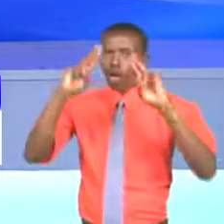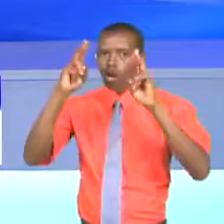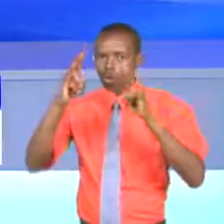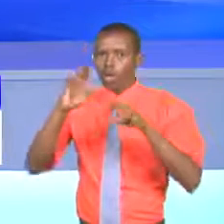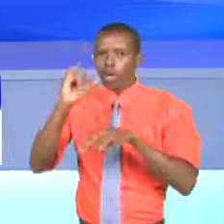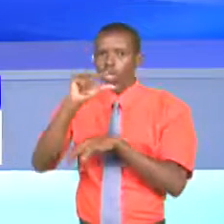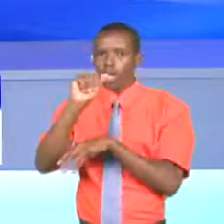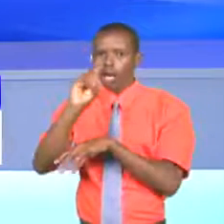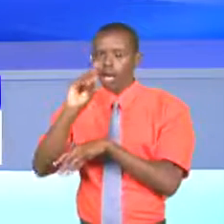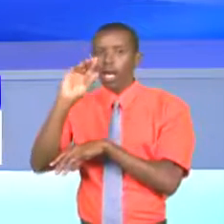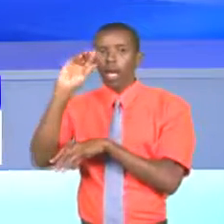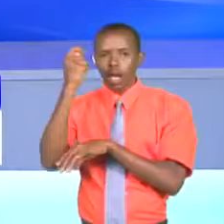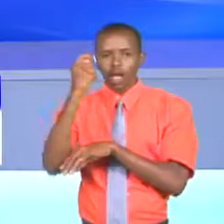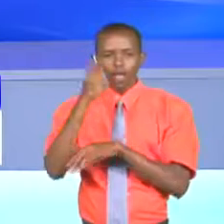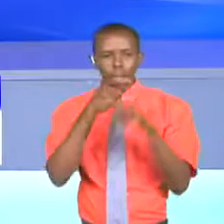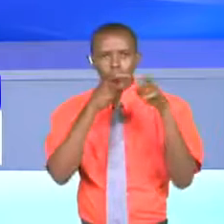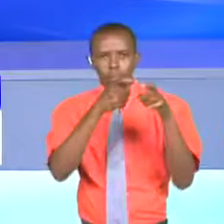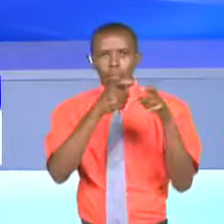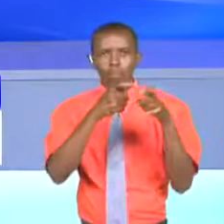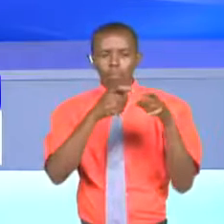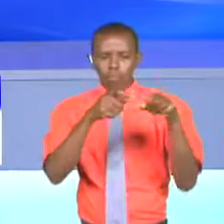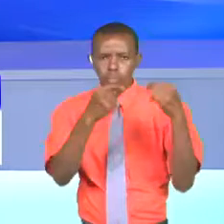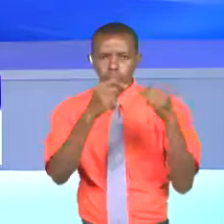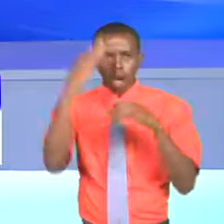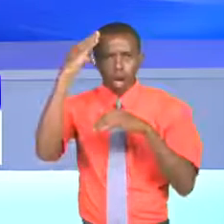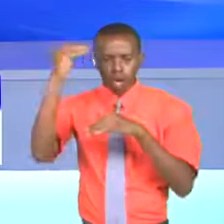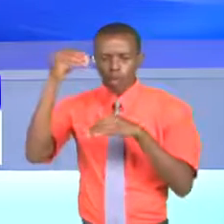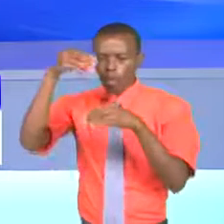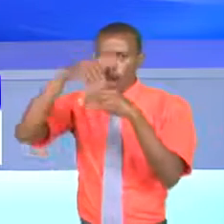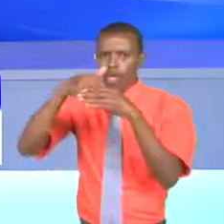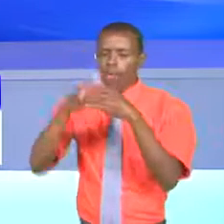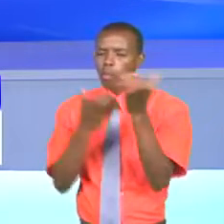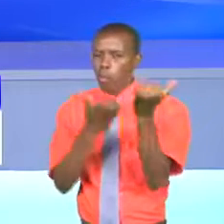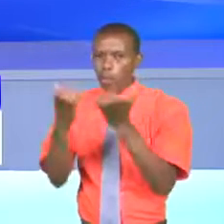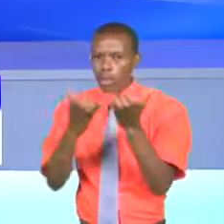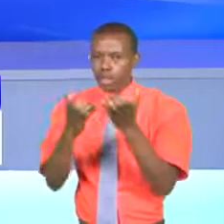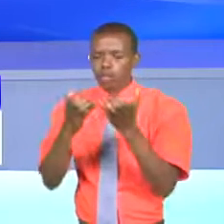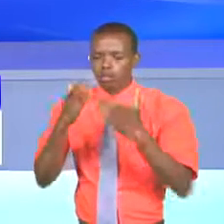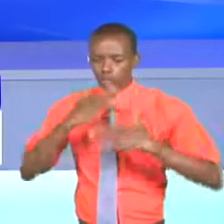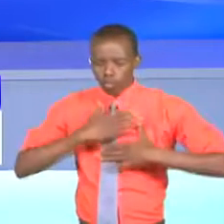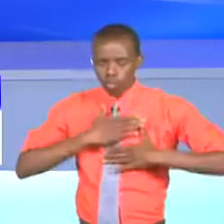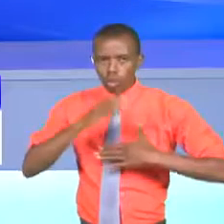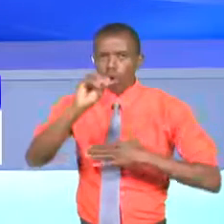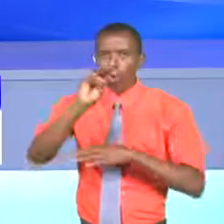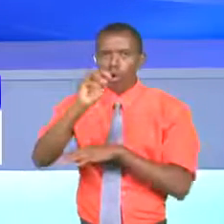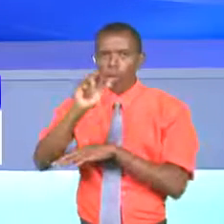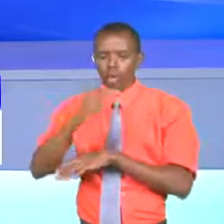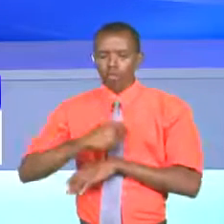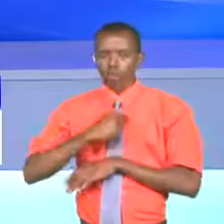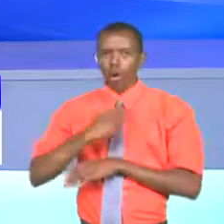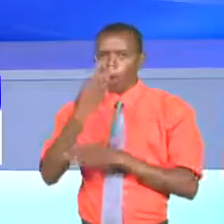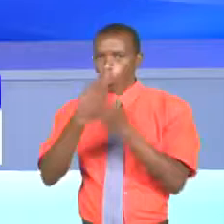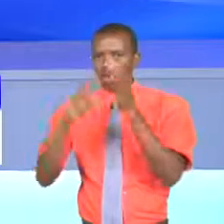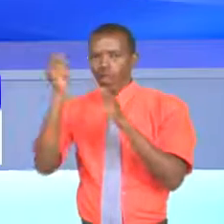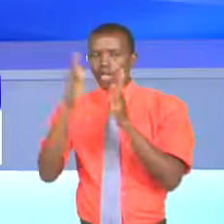by IGAD, where Kenya has been accused of interfering with Somalia's internal affairs. His Excellency Ismail Omar visited both Kenya